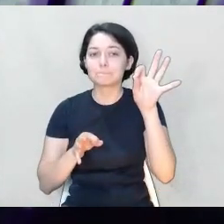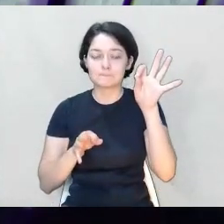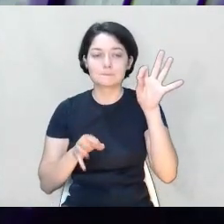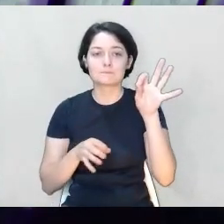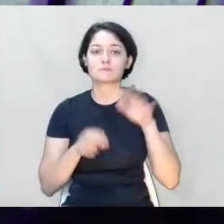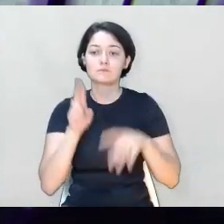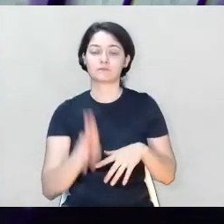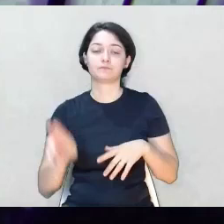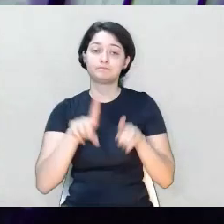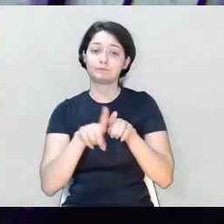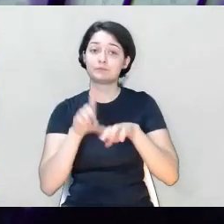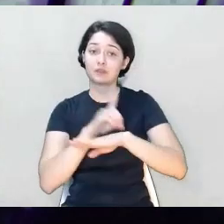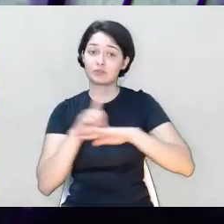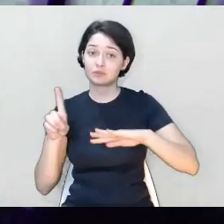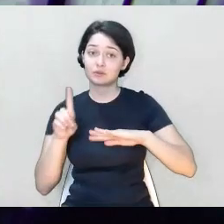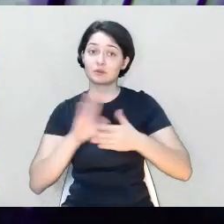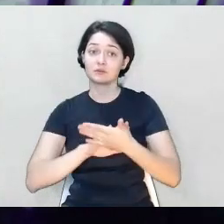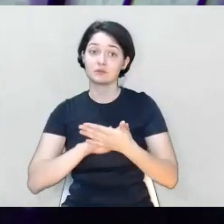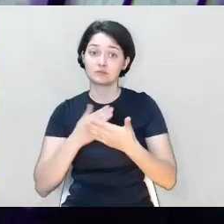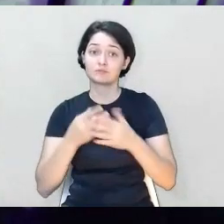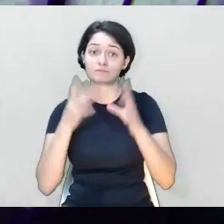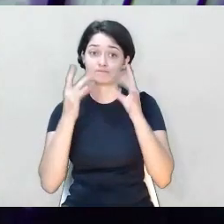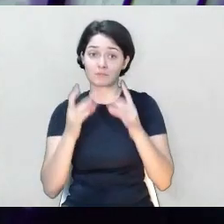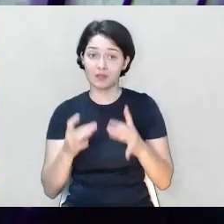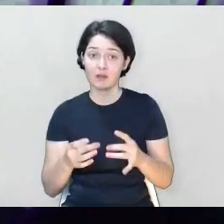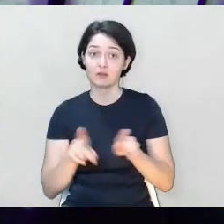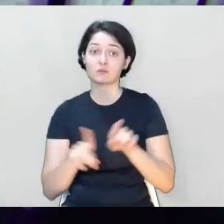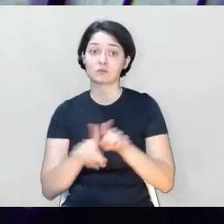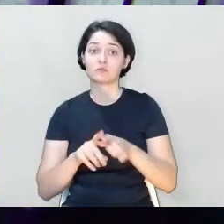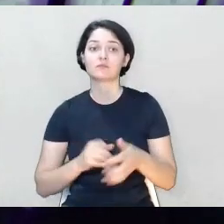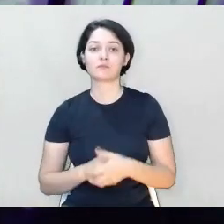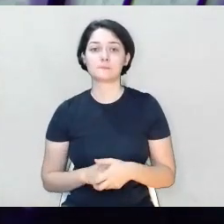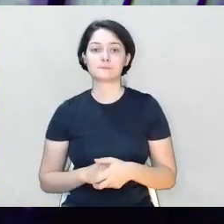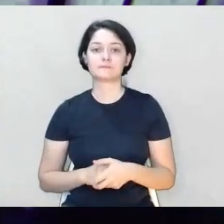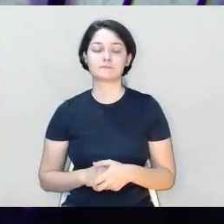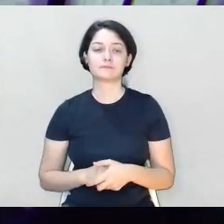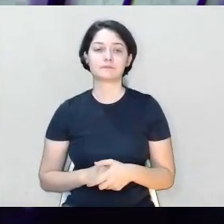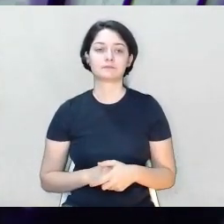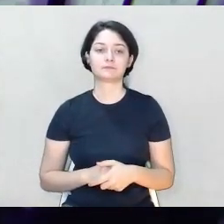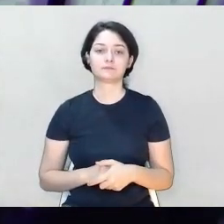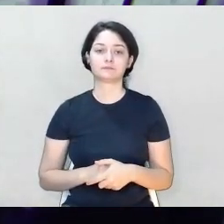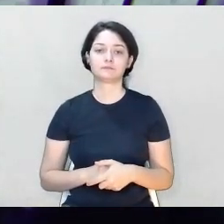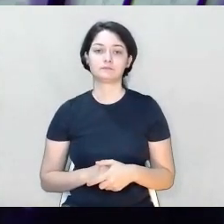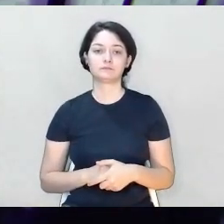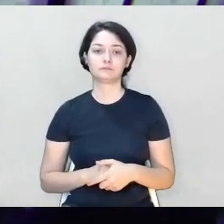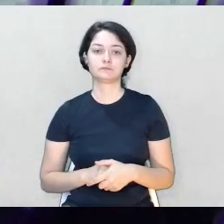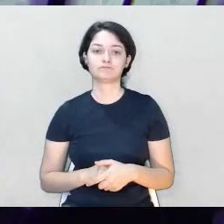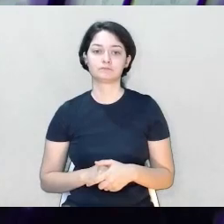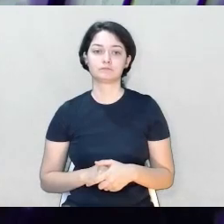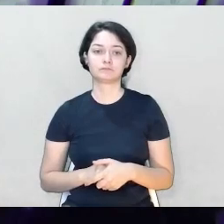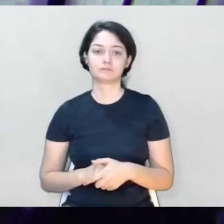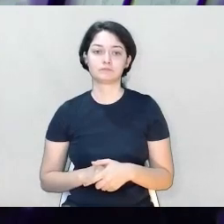to metrify or make the parameters of clients and follow segments and so on. Important points